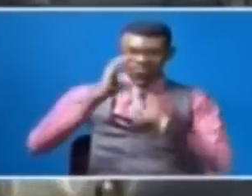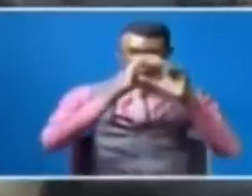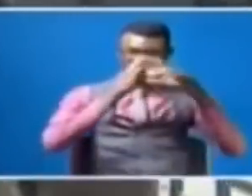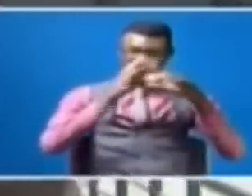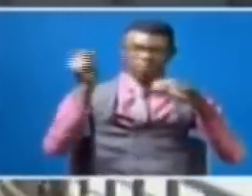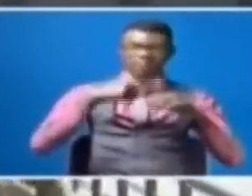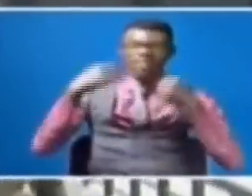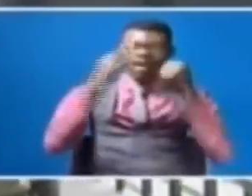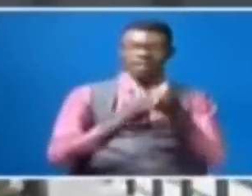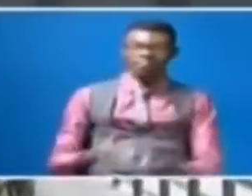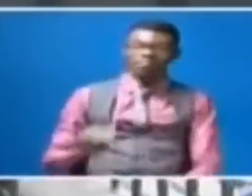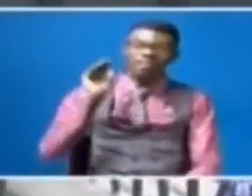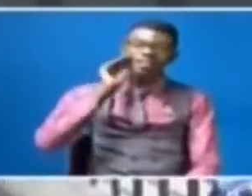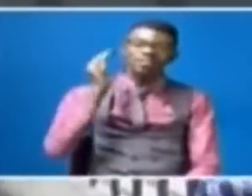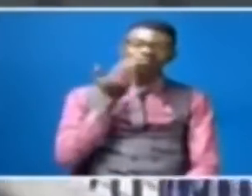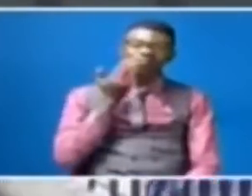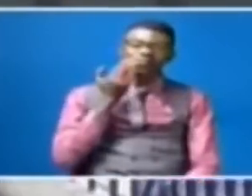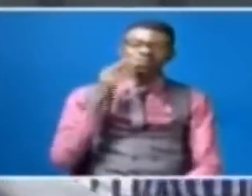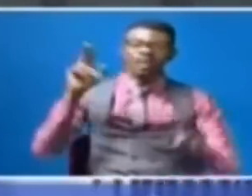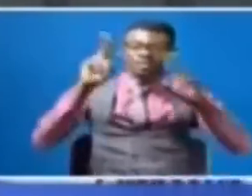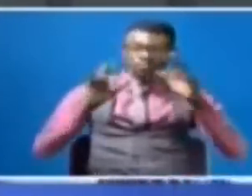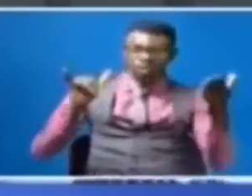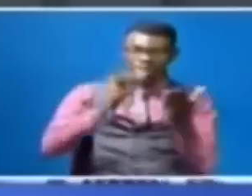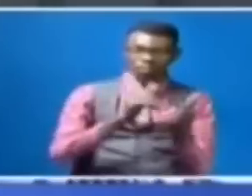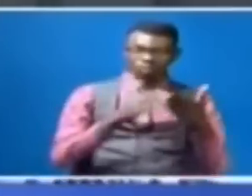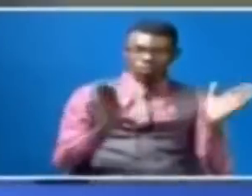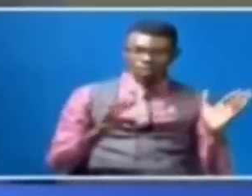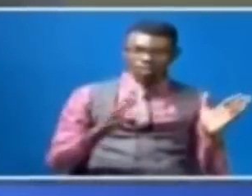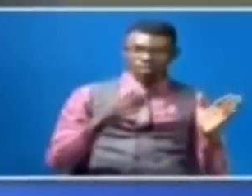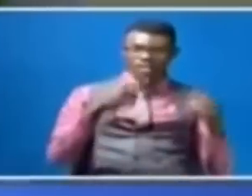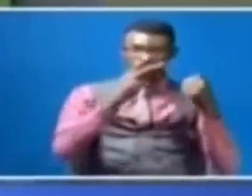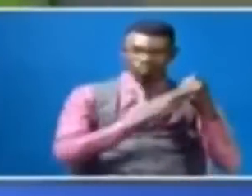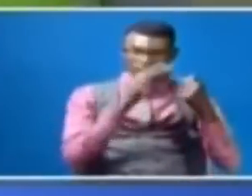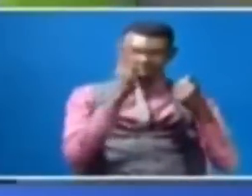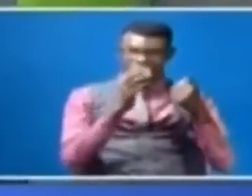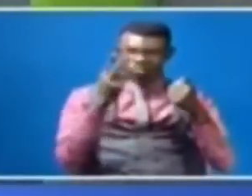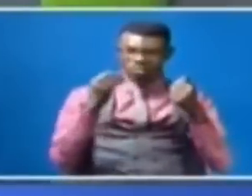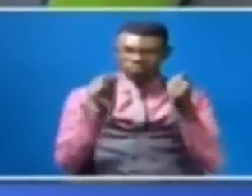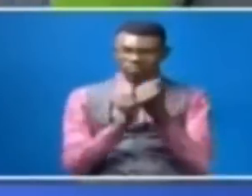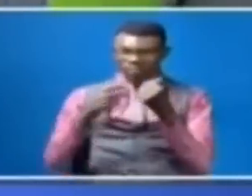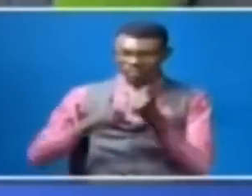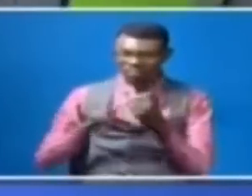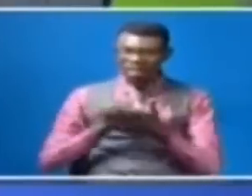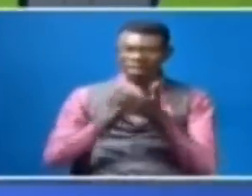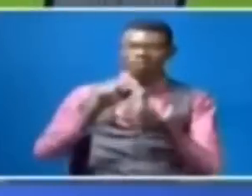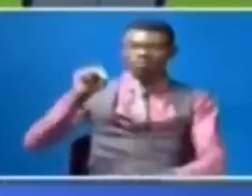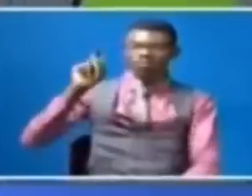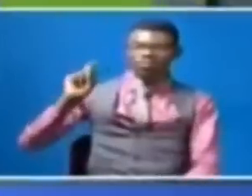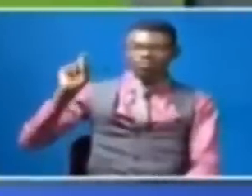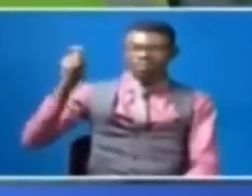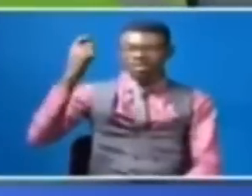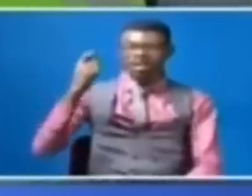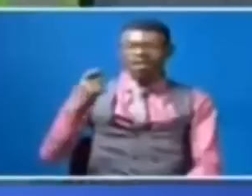Isiolo International Airport was opened in July 2017 and was billed as a game changer for the economies of northern Kenya, including Isiolo,